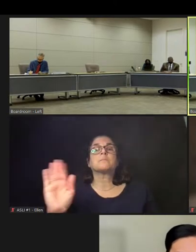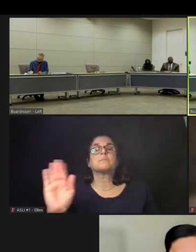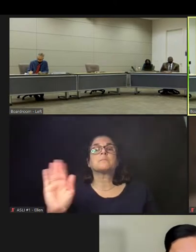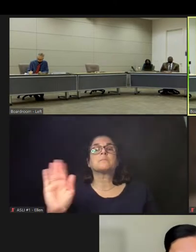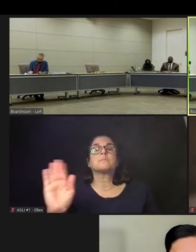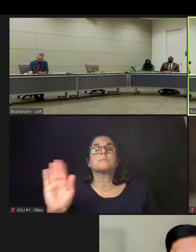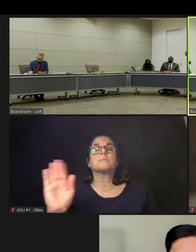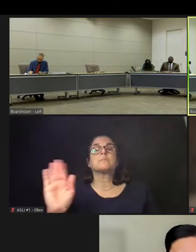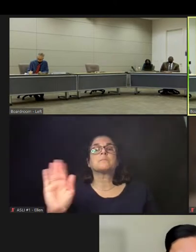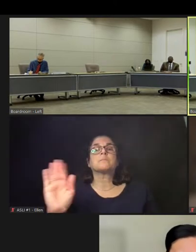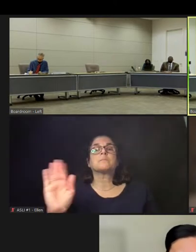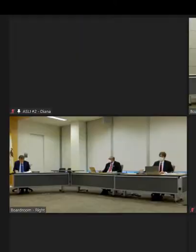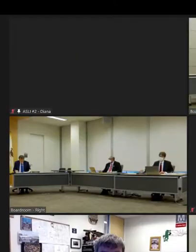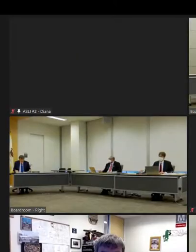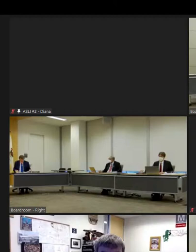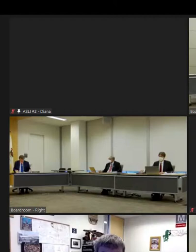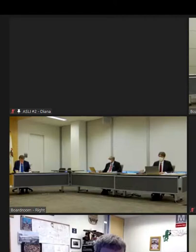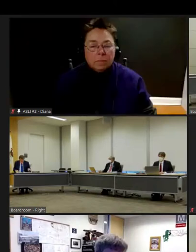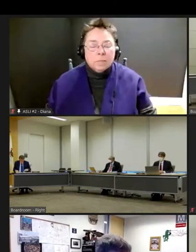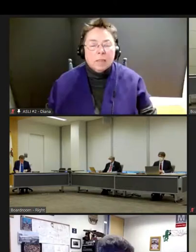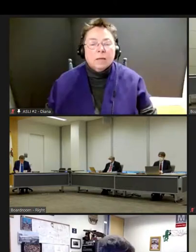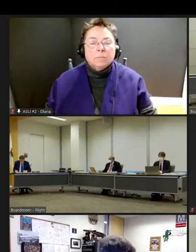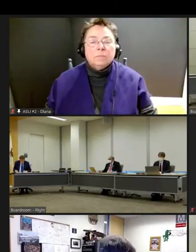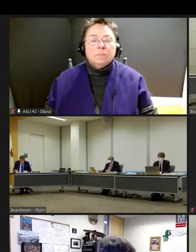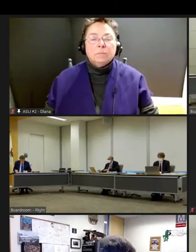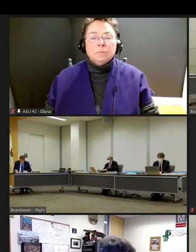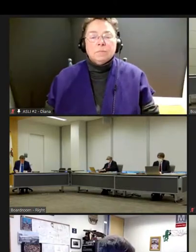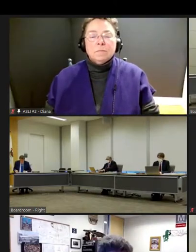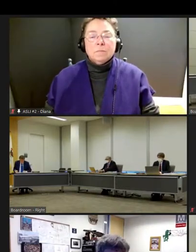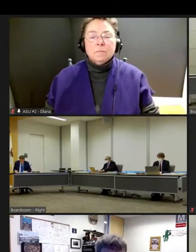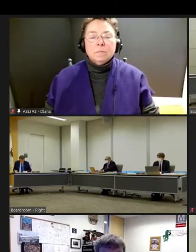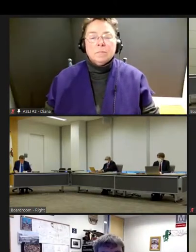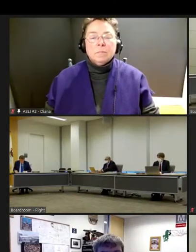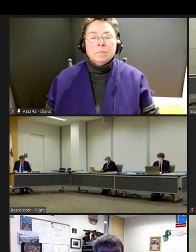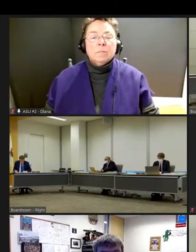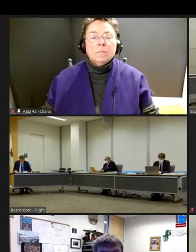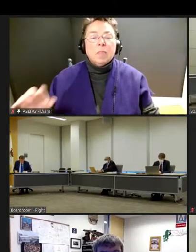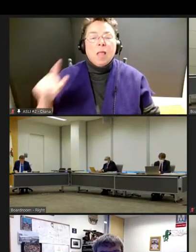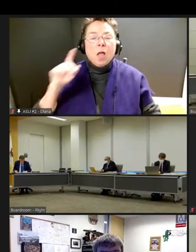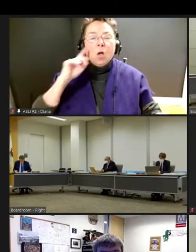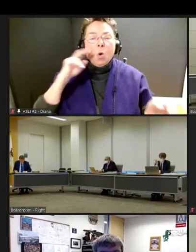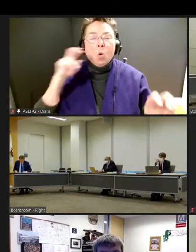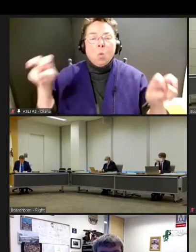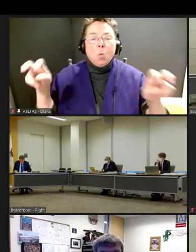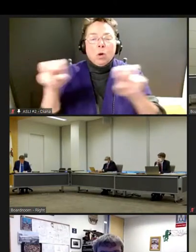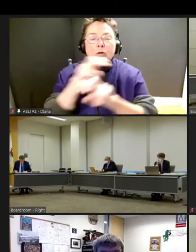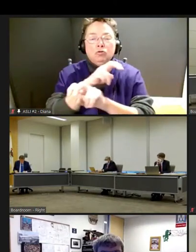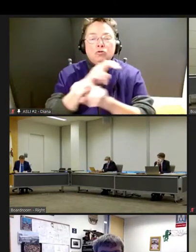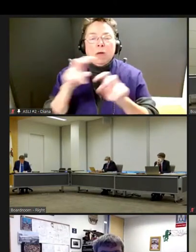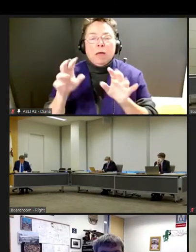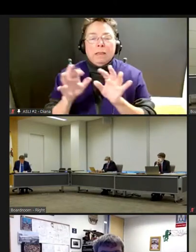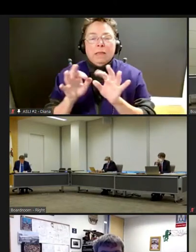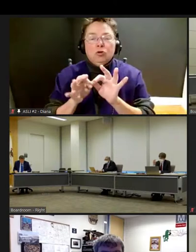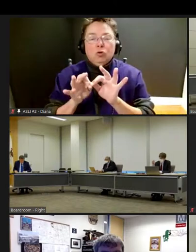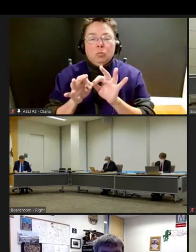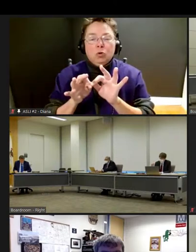approval. So moved. Second. Moved by Director Miller, seconded by Director Jakes. We can go to number nine,